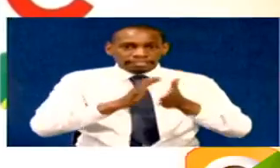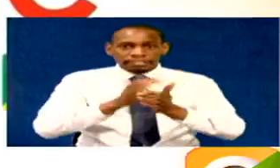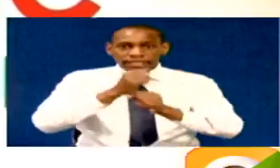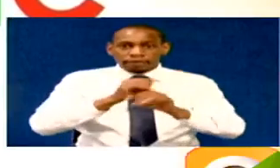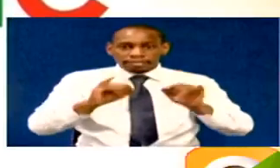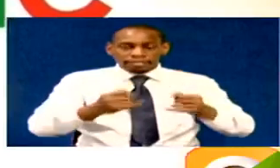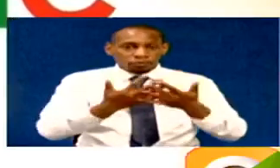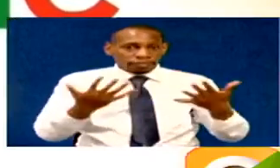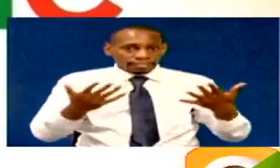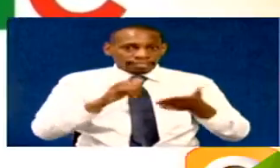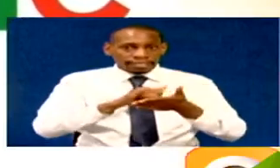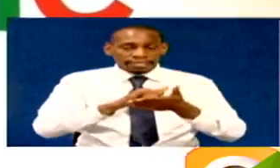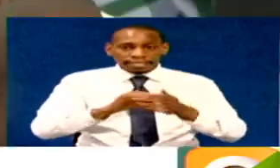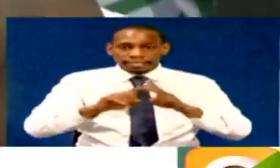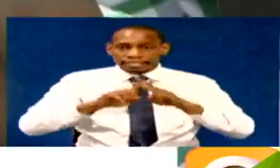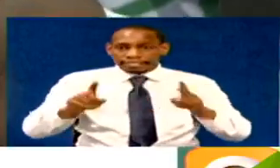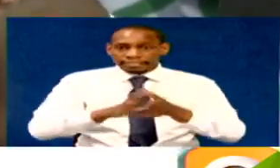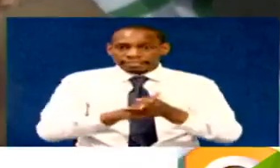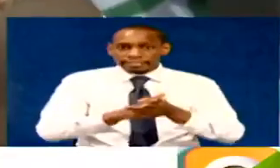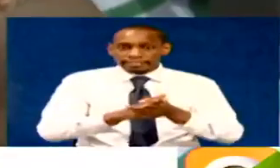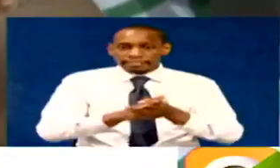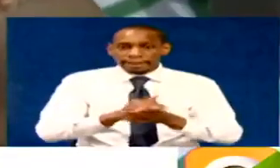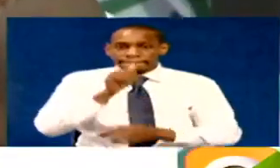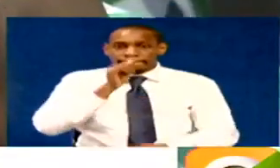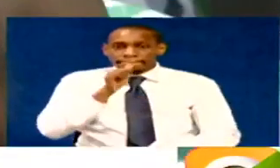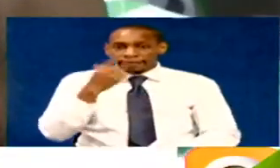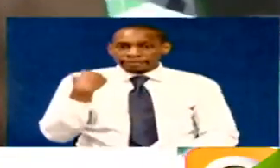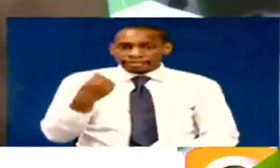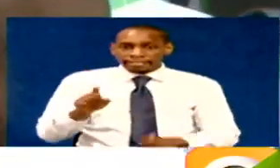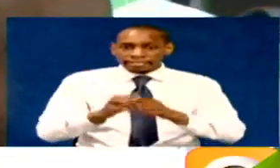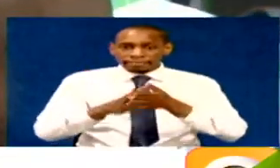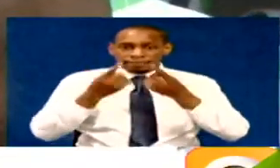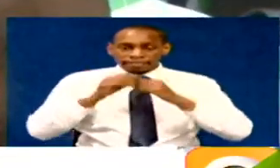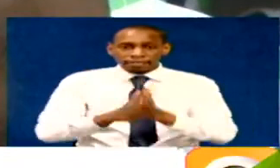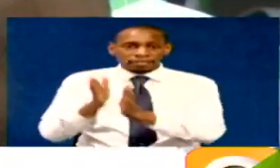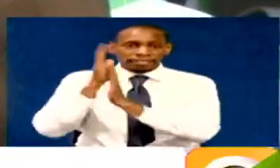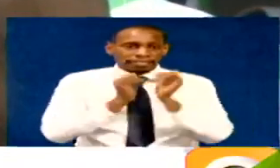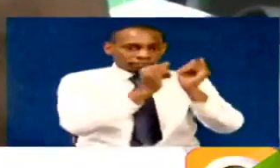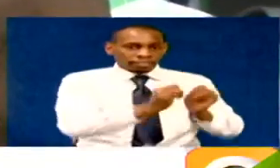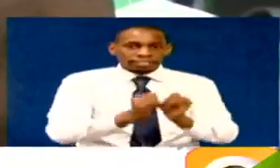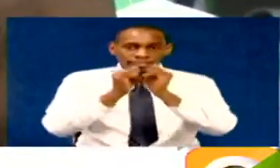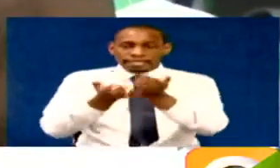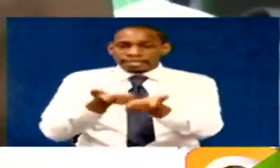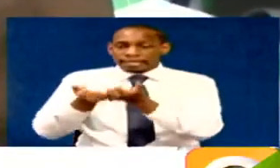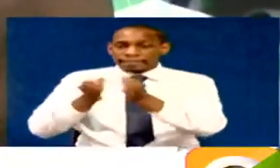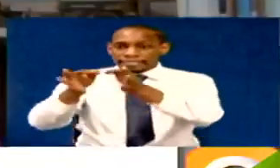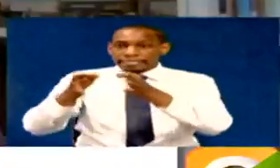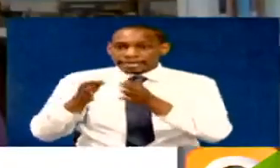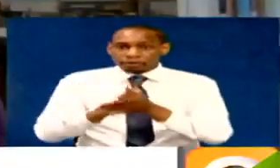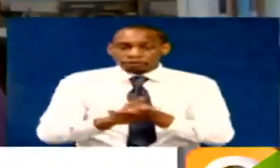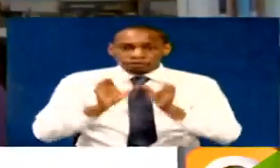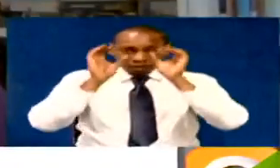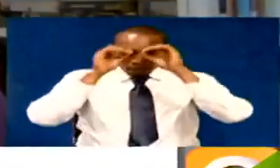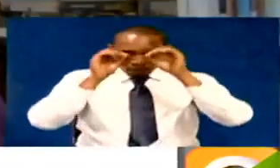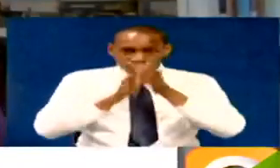on new features that will reduce reliance on passwords while enhancing security of individual and business accounts.